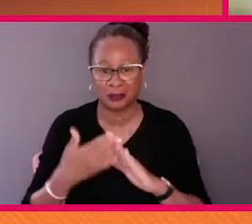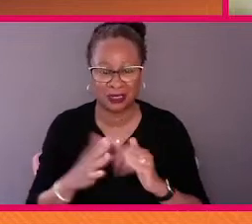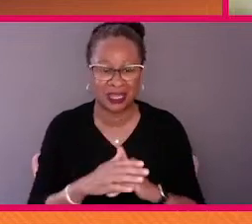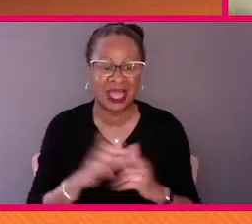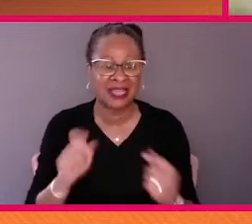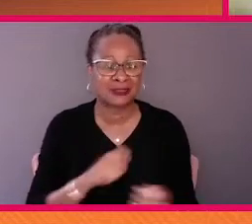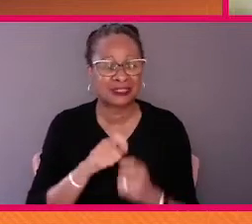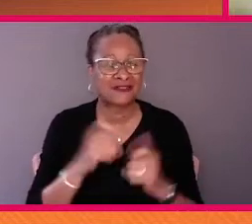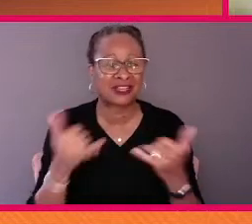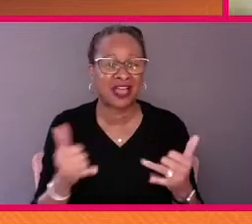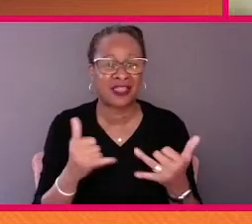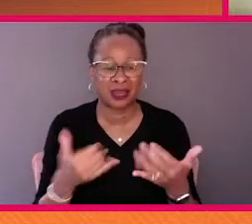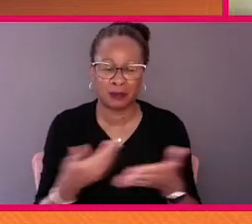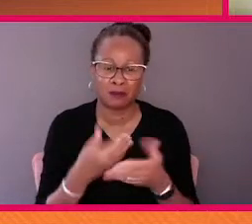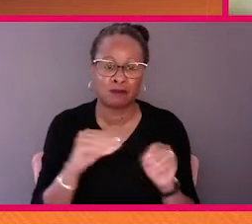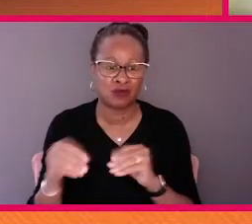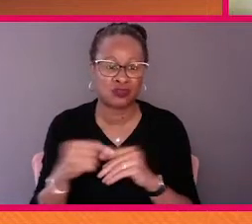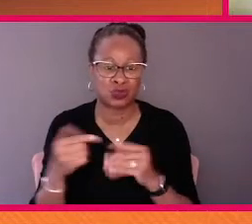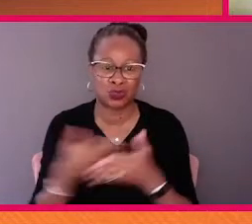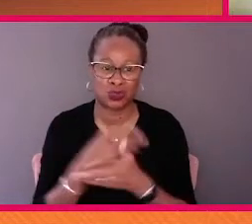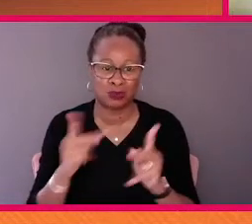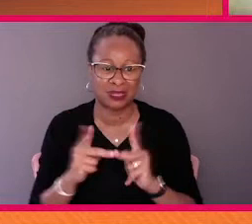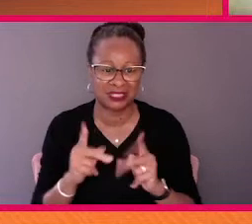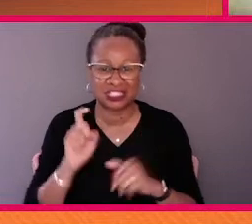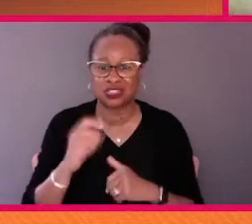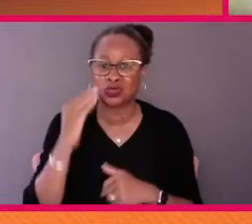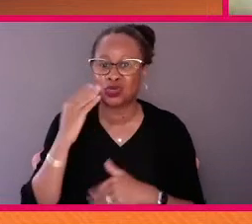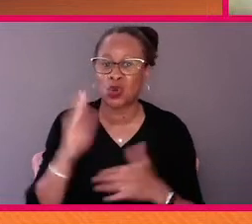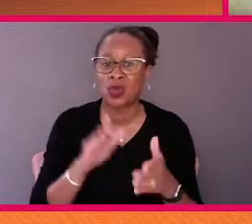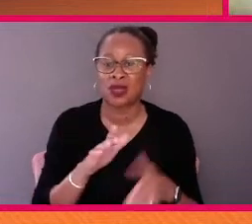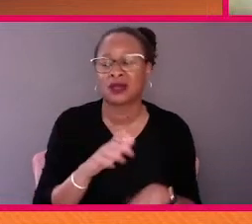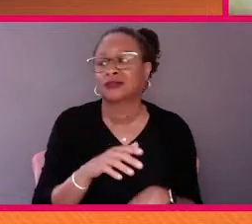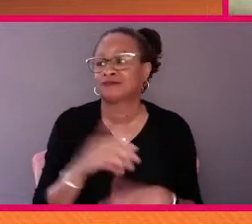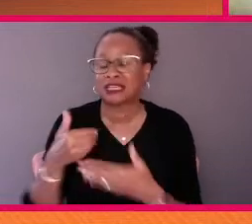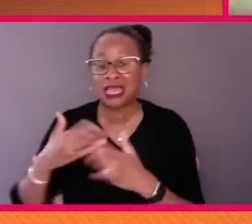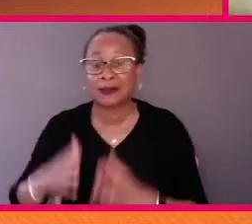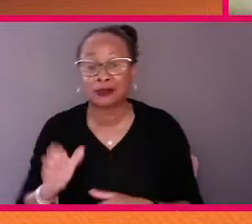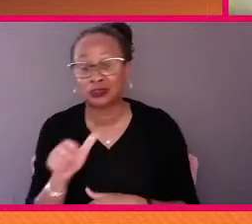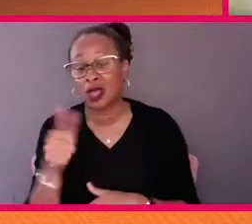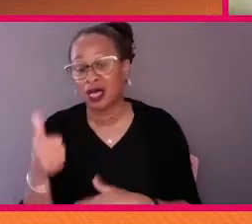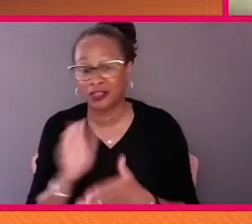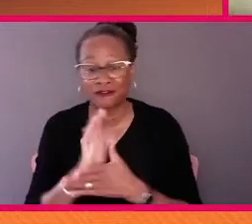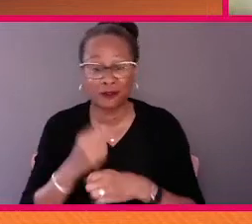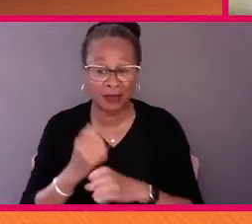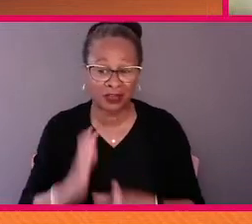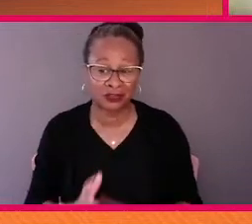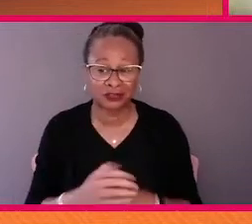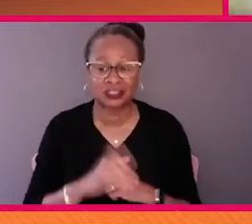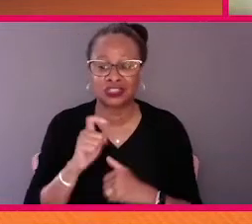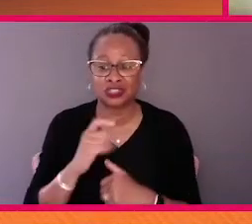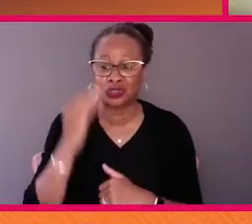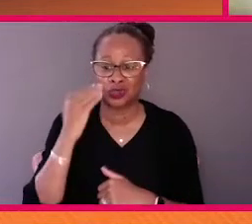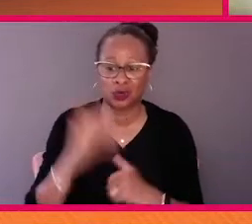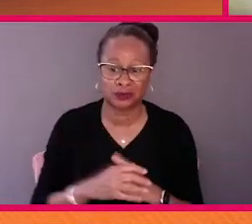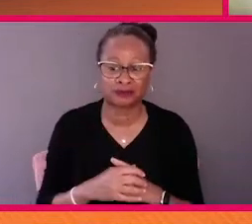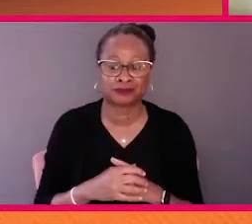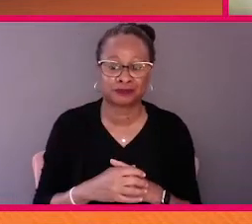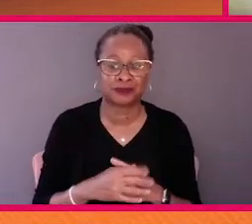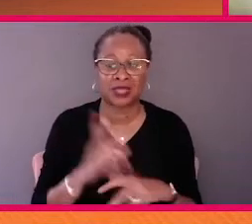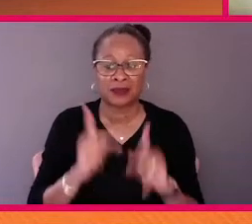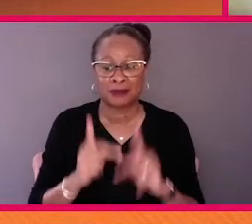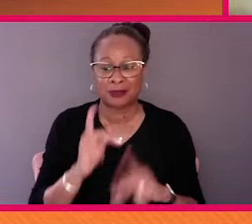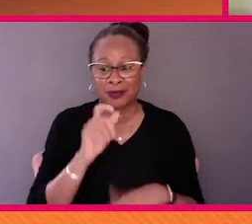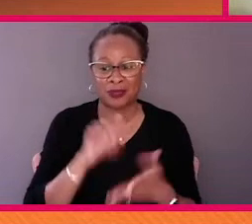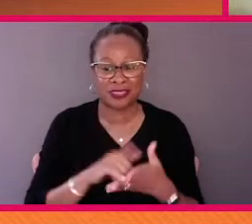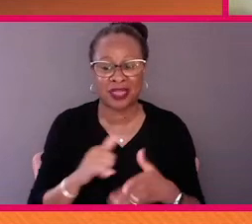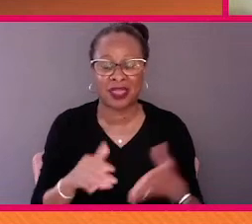new place. You need to know your neighbors. You need to know other filmmakers. You need to know, the people that empty